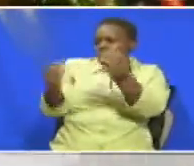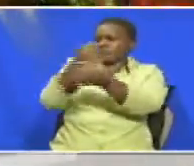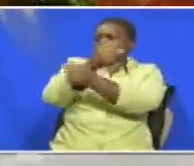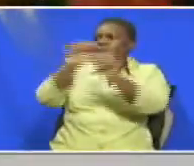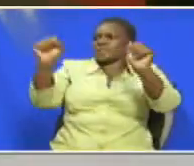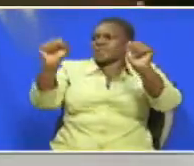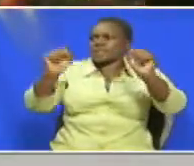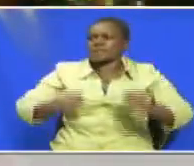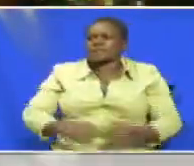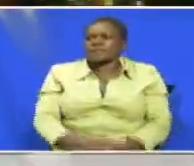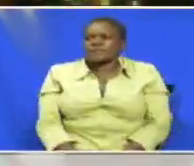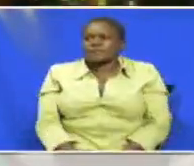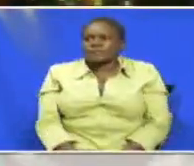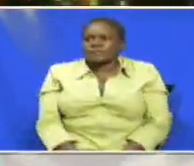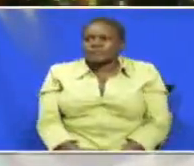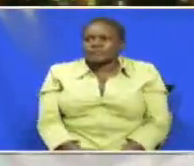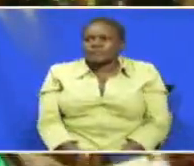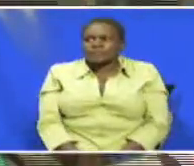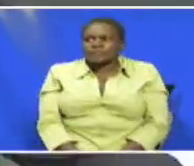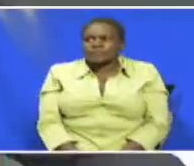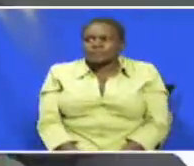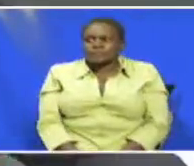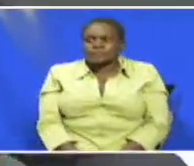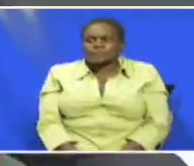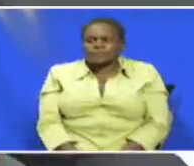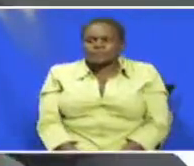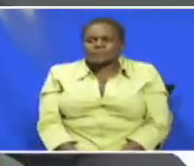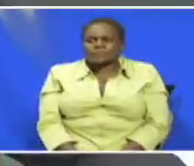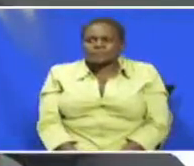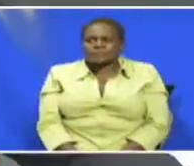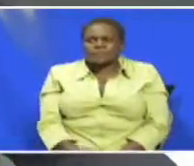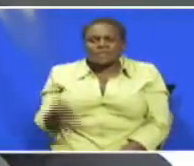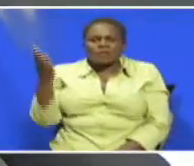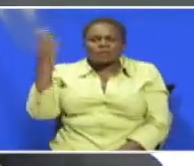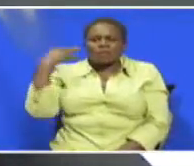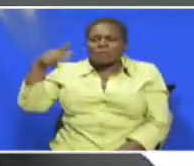Duncan Haemba, KTN News. Now, as former Prime Minister Raila Odinga